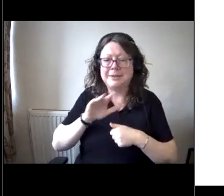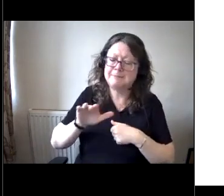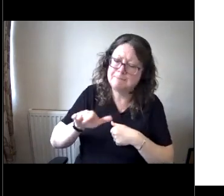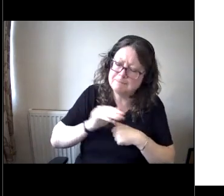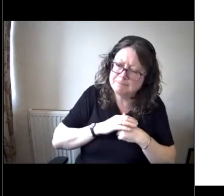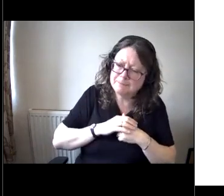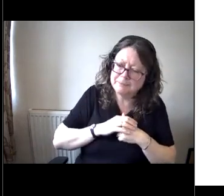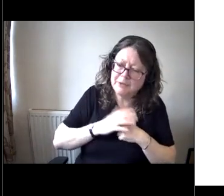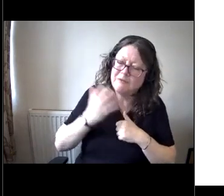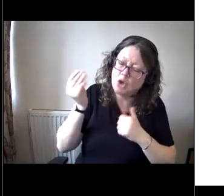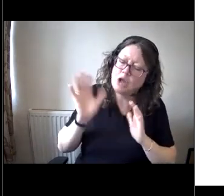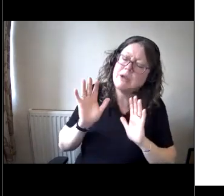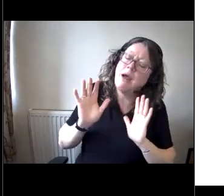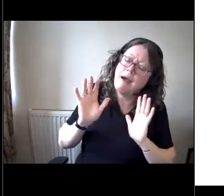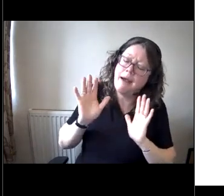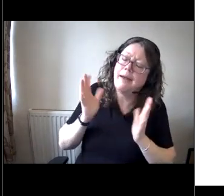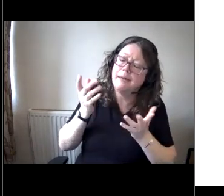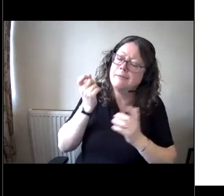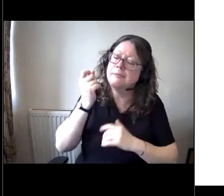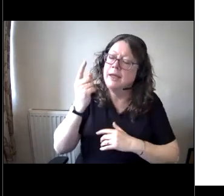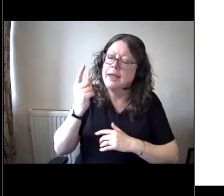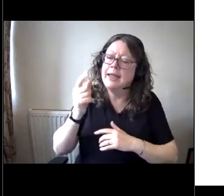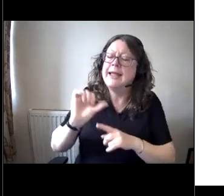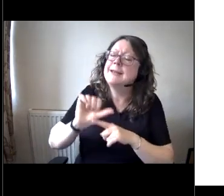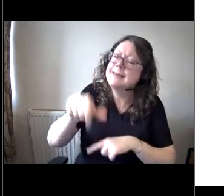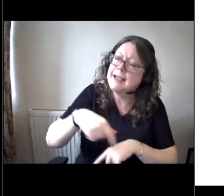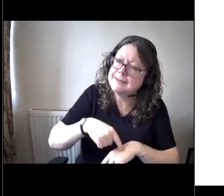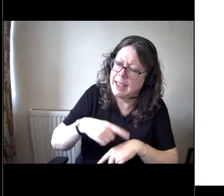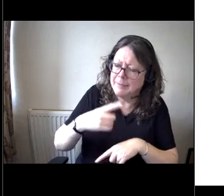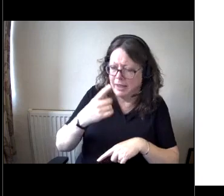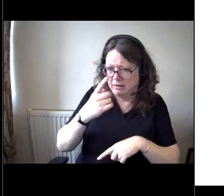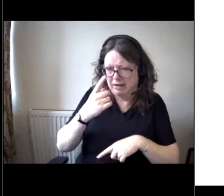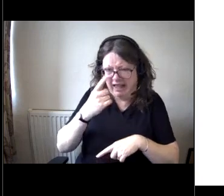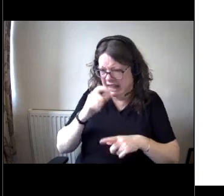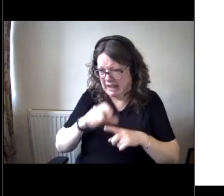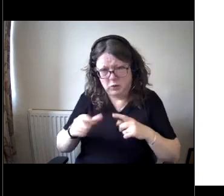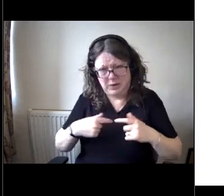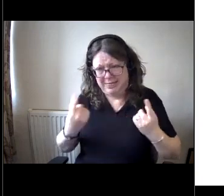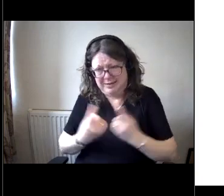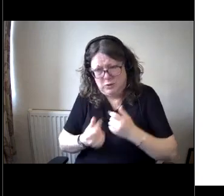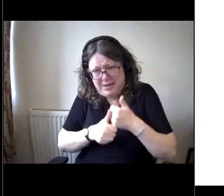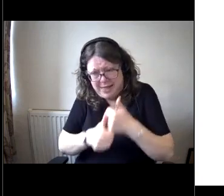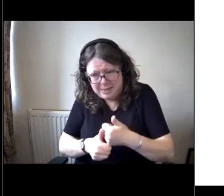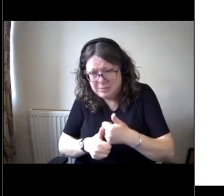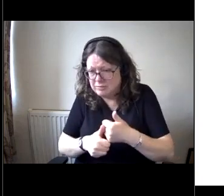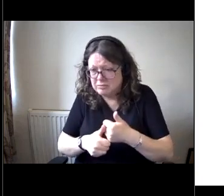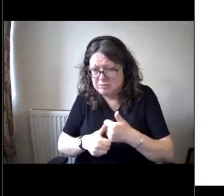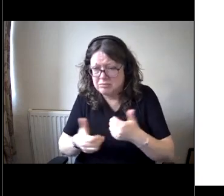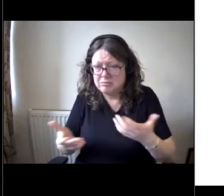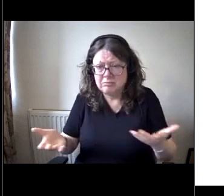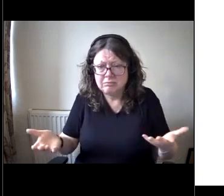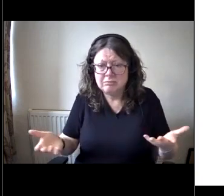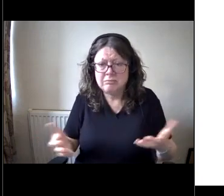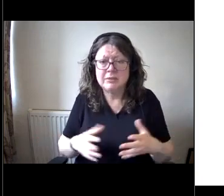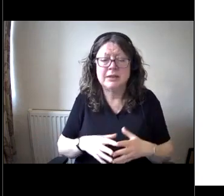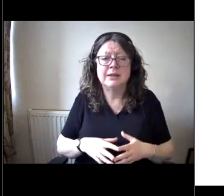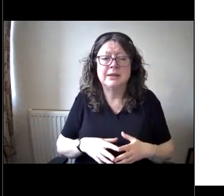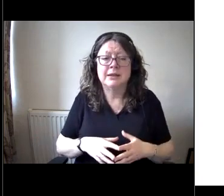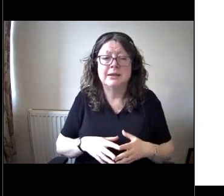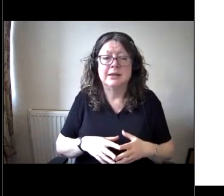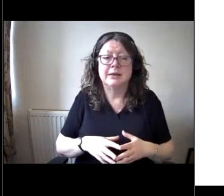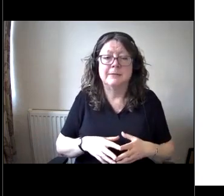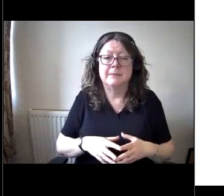time? What could help you remember next time? And I think another really key thing here is not necessarily